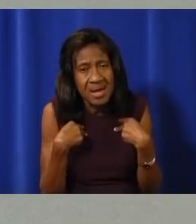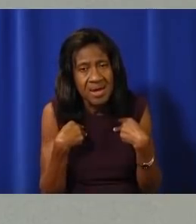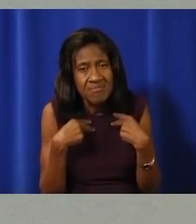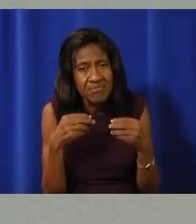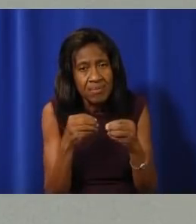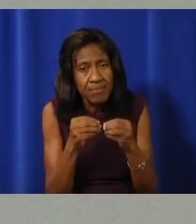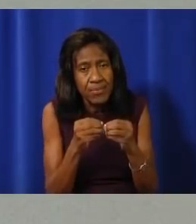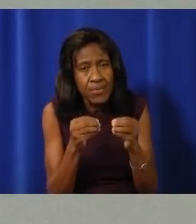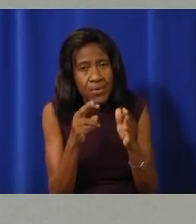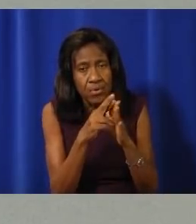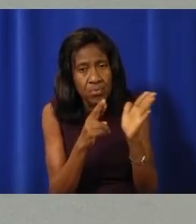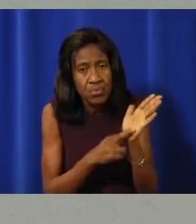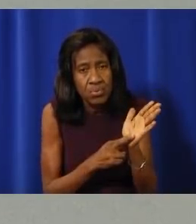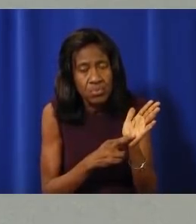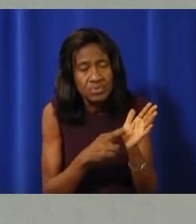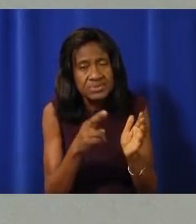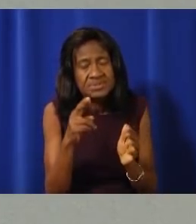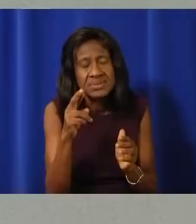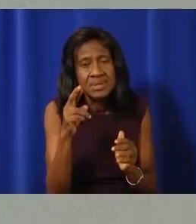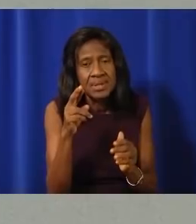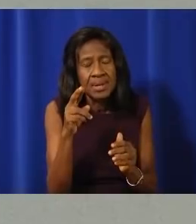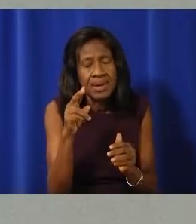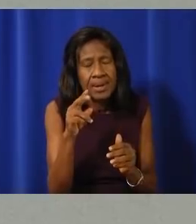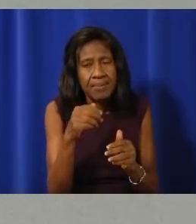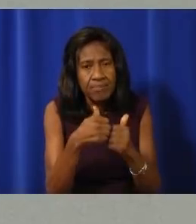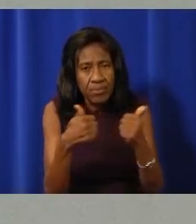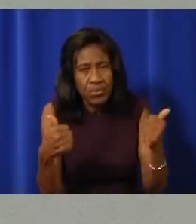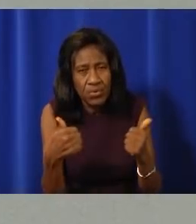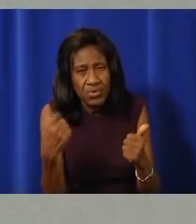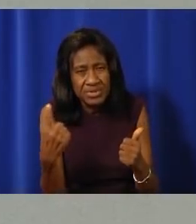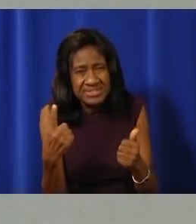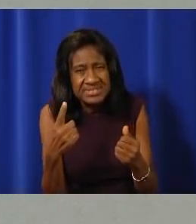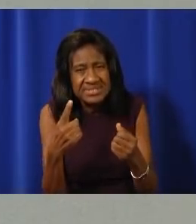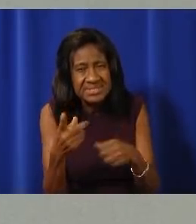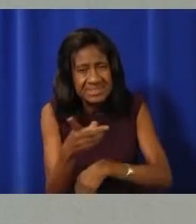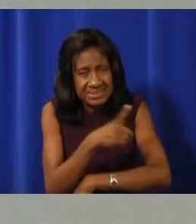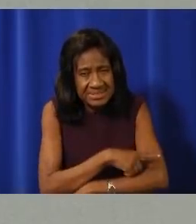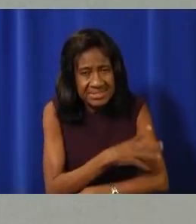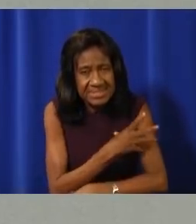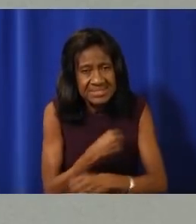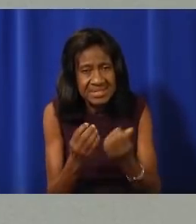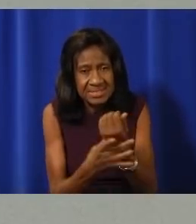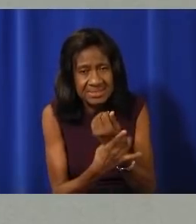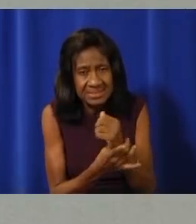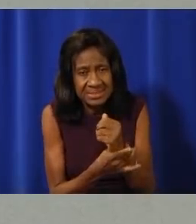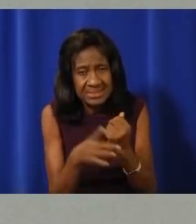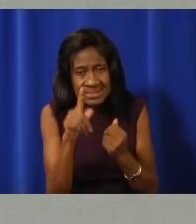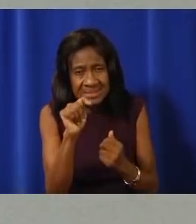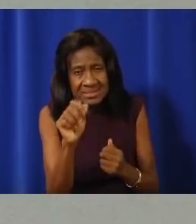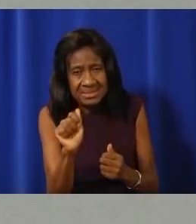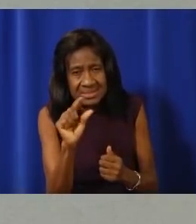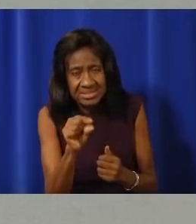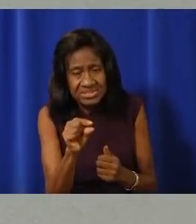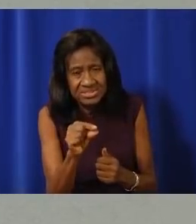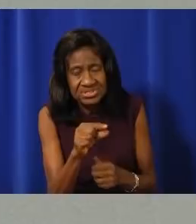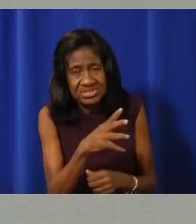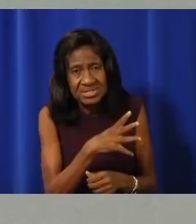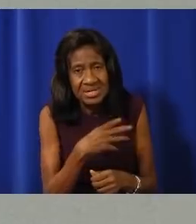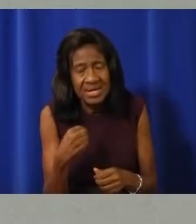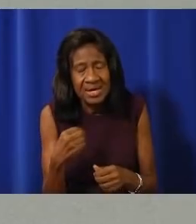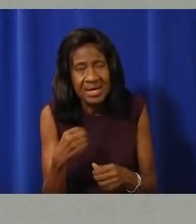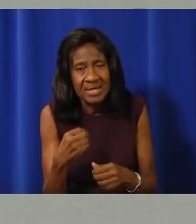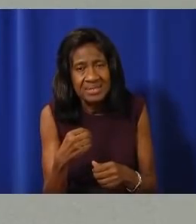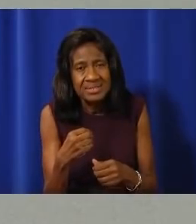to 7 days, the electronic tagging. We have to reduce the number of positive cases that are coming into our islands through